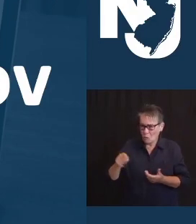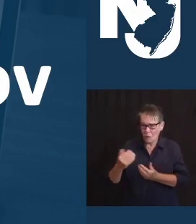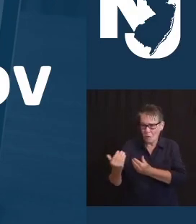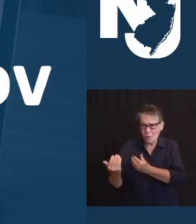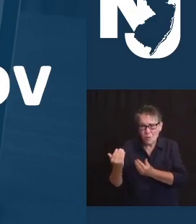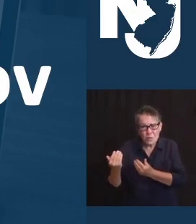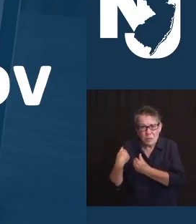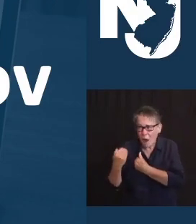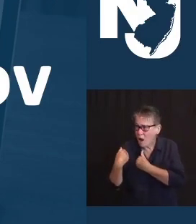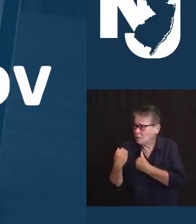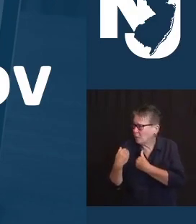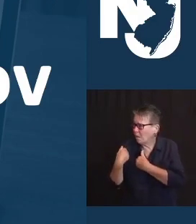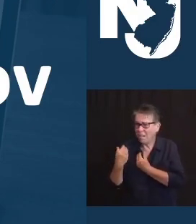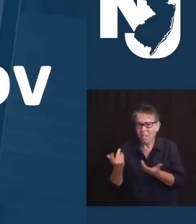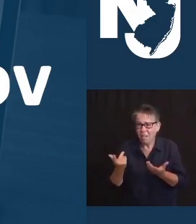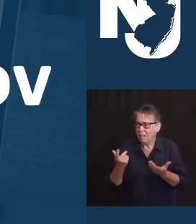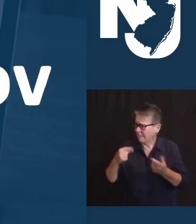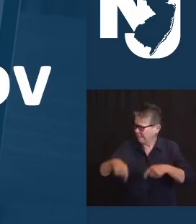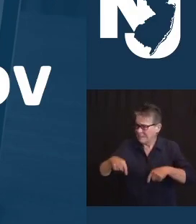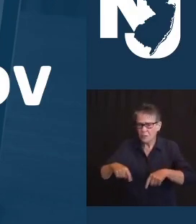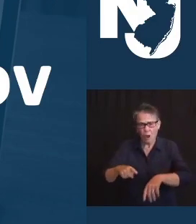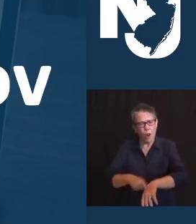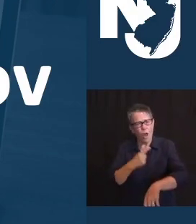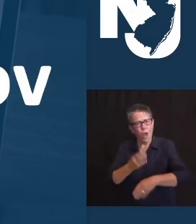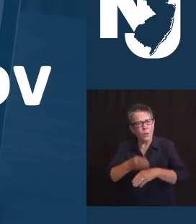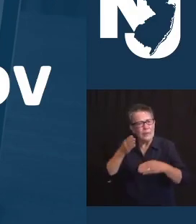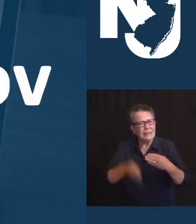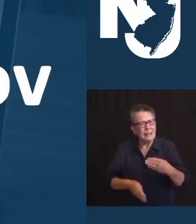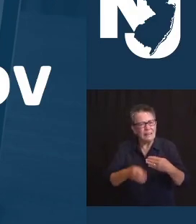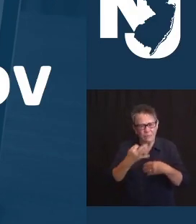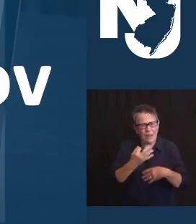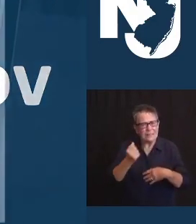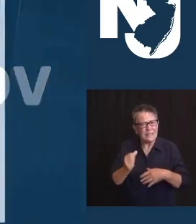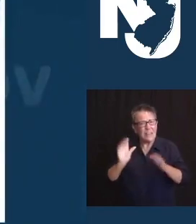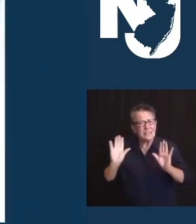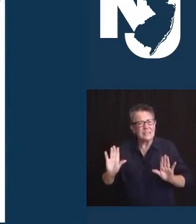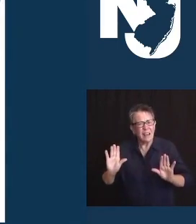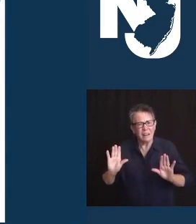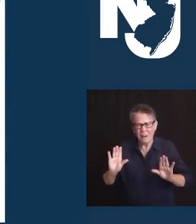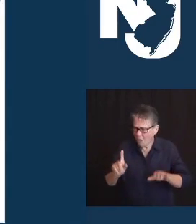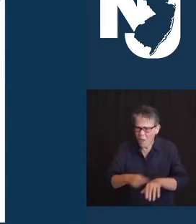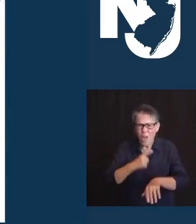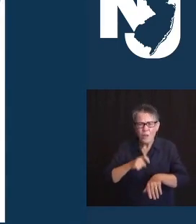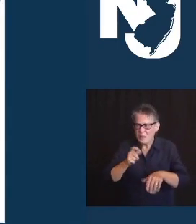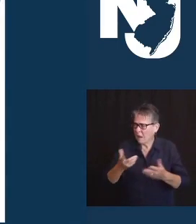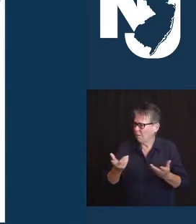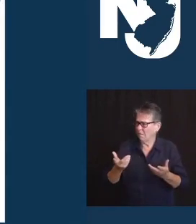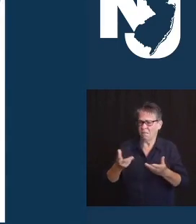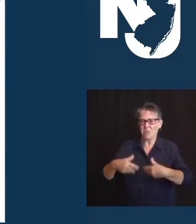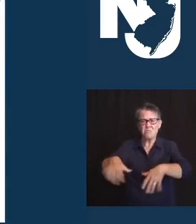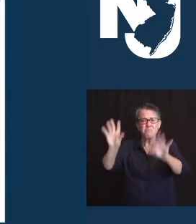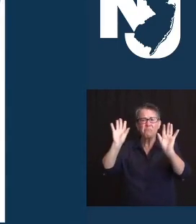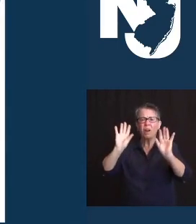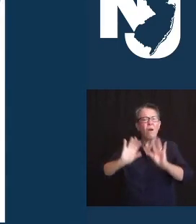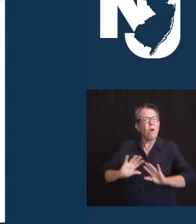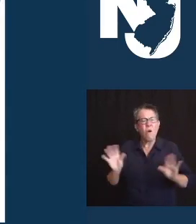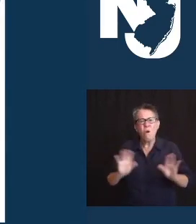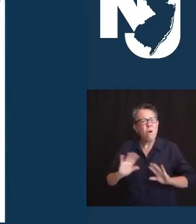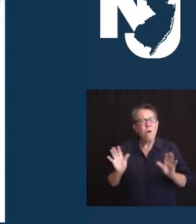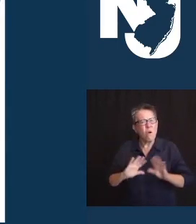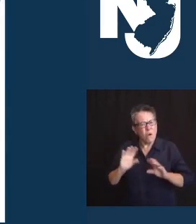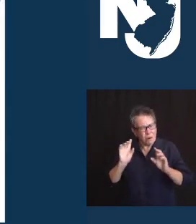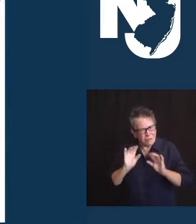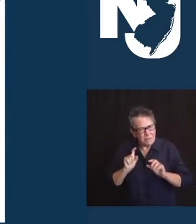off. Despicable. Now, before we turn to the overnight numbers, I am proud to announce that we're making a series